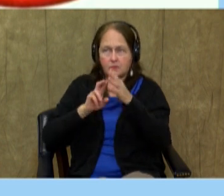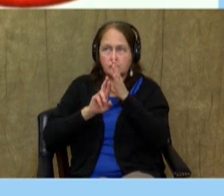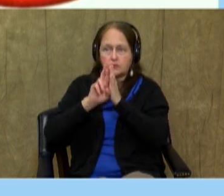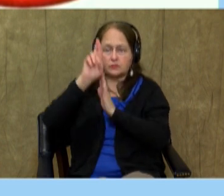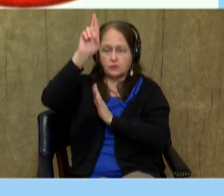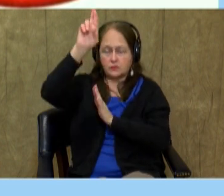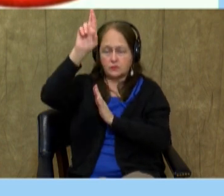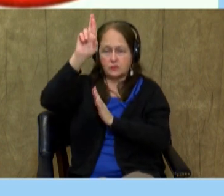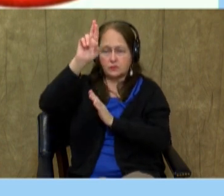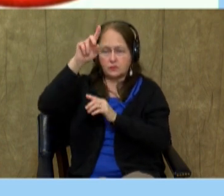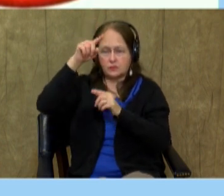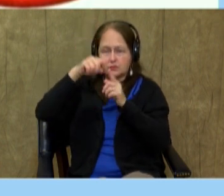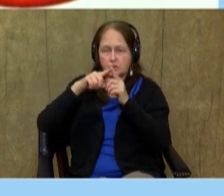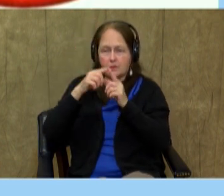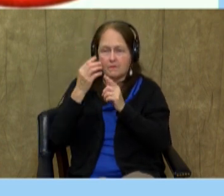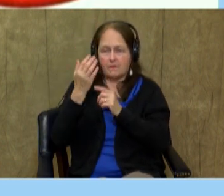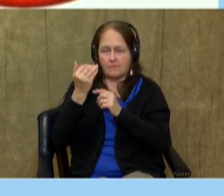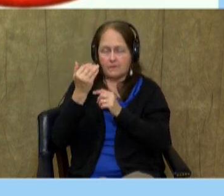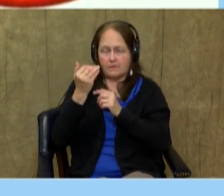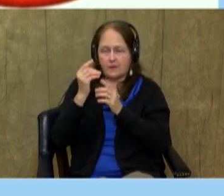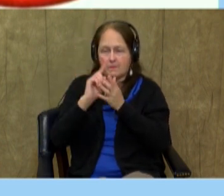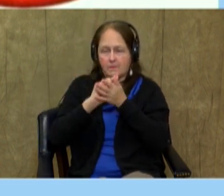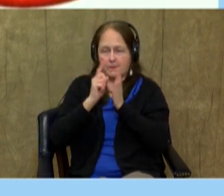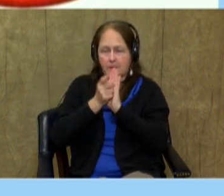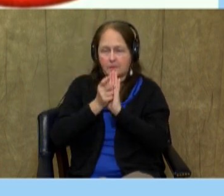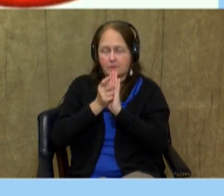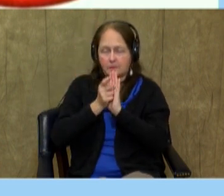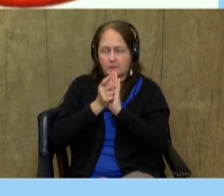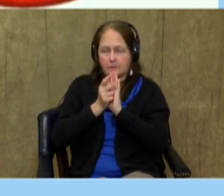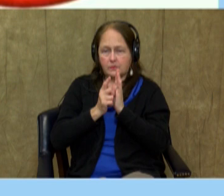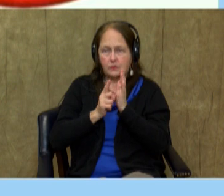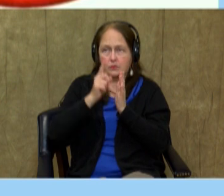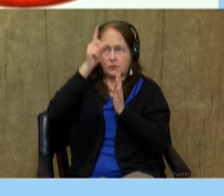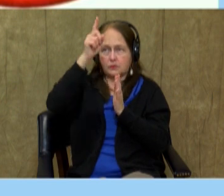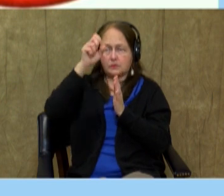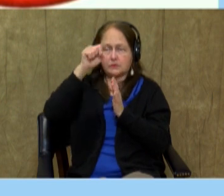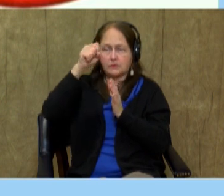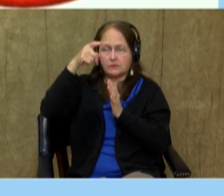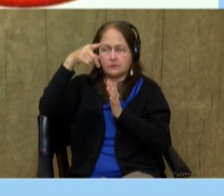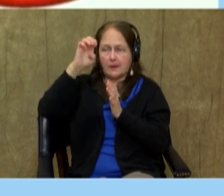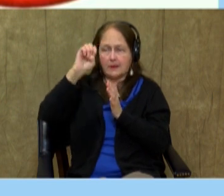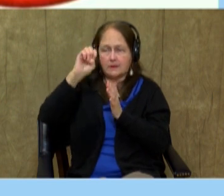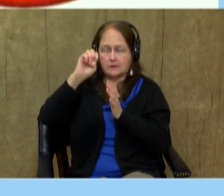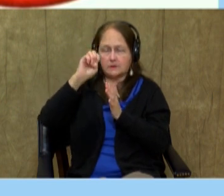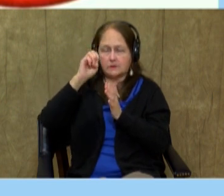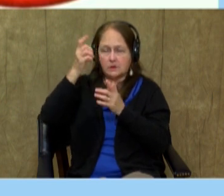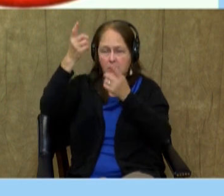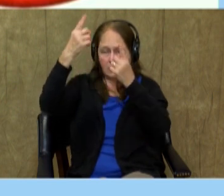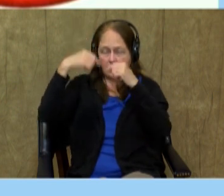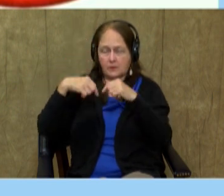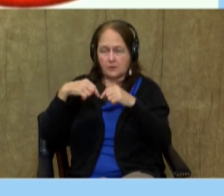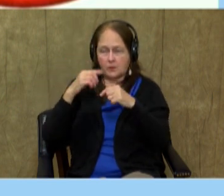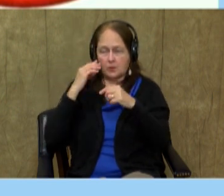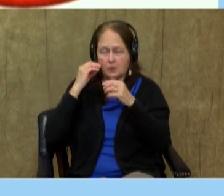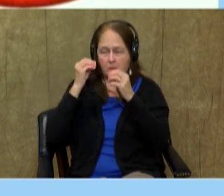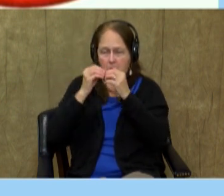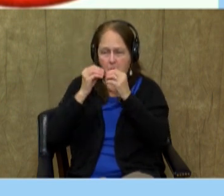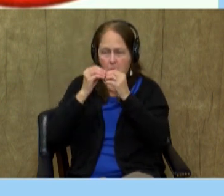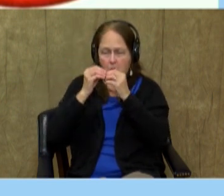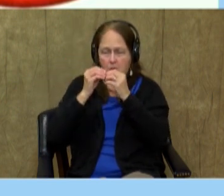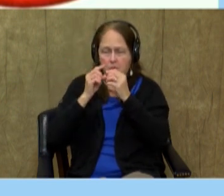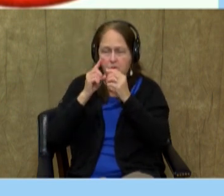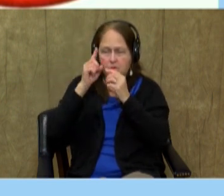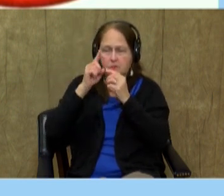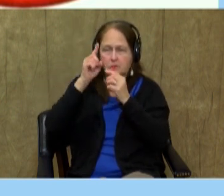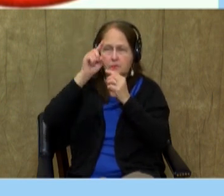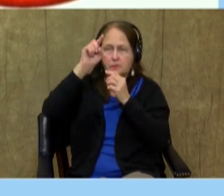hit back into the ocean, were about 15 minutes. They just went out to space and came back. And then once we could do that, we would go a little bit further and go a